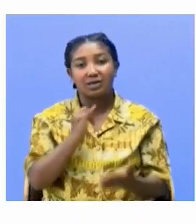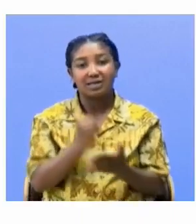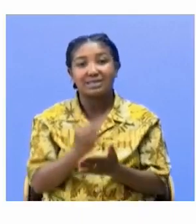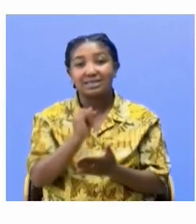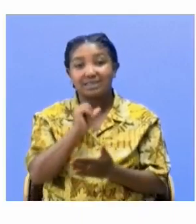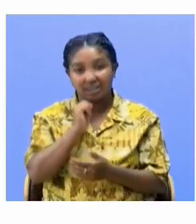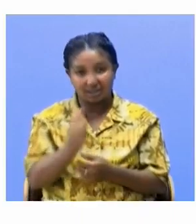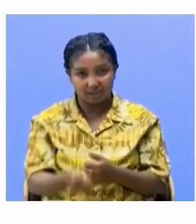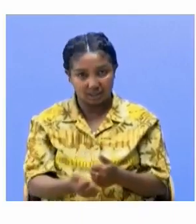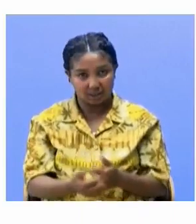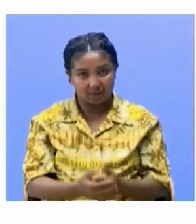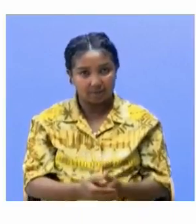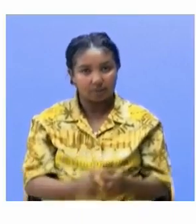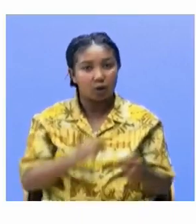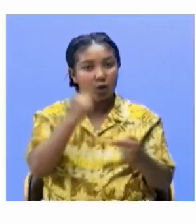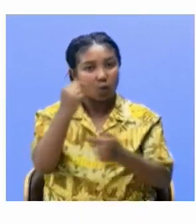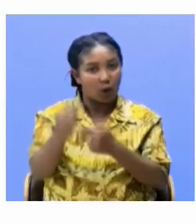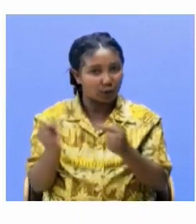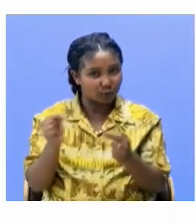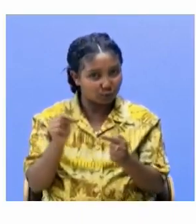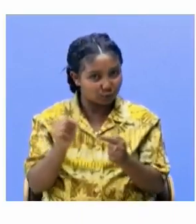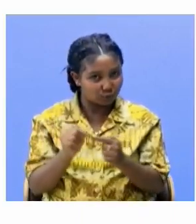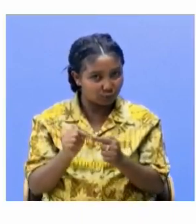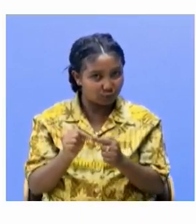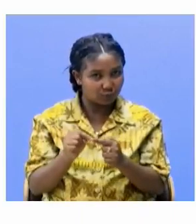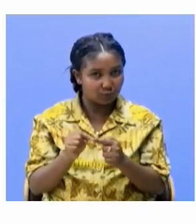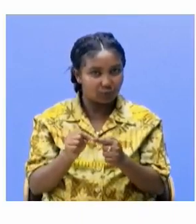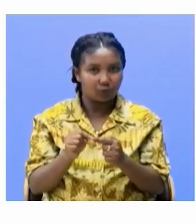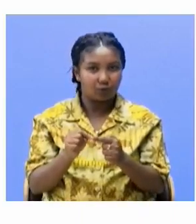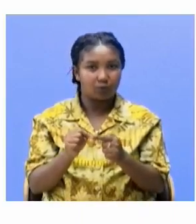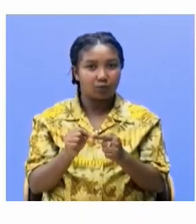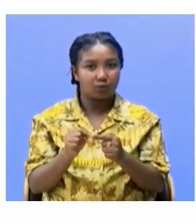yeah, going